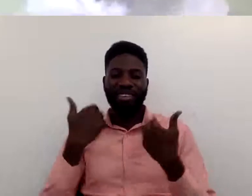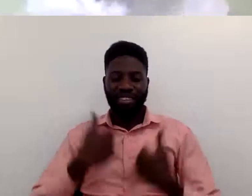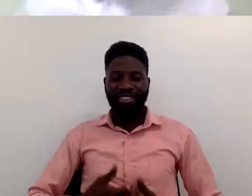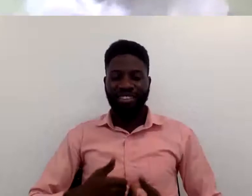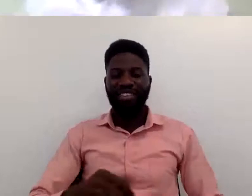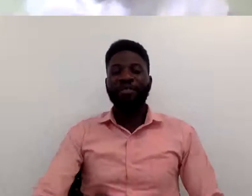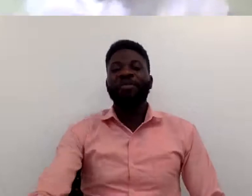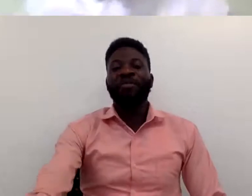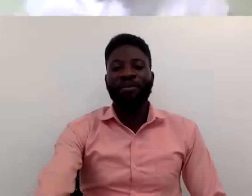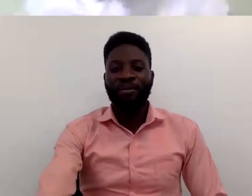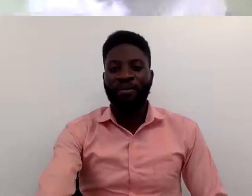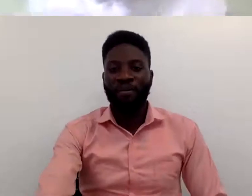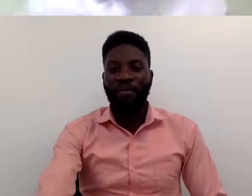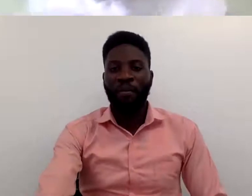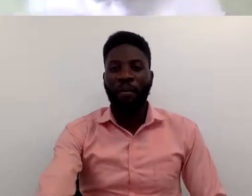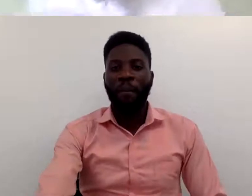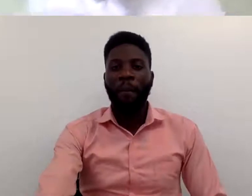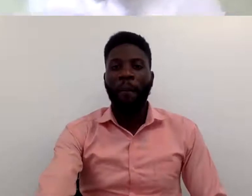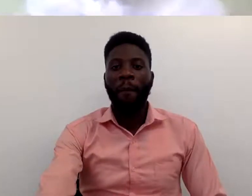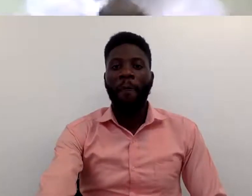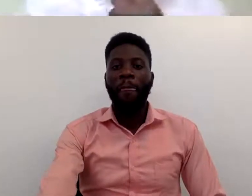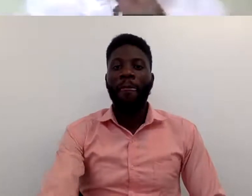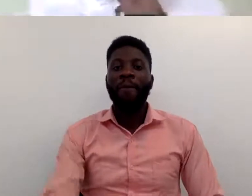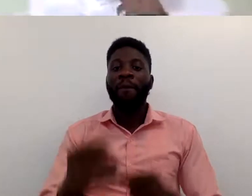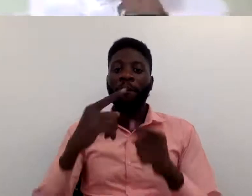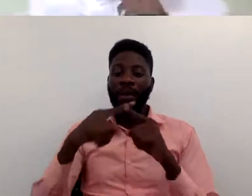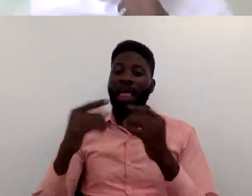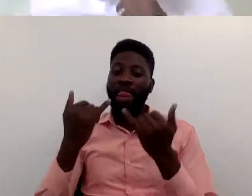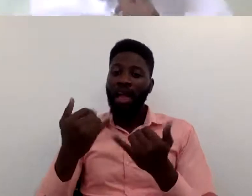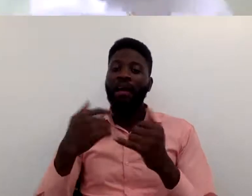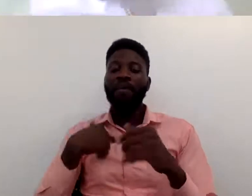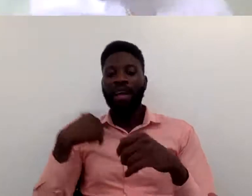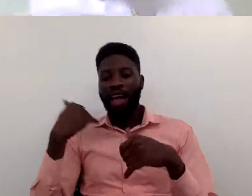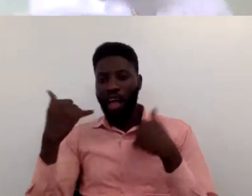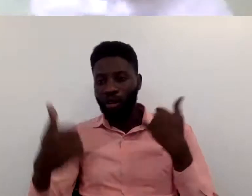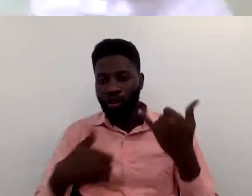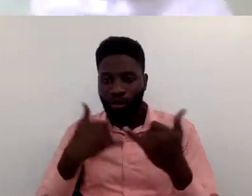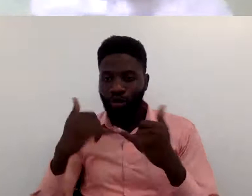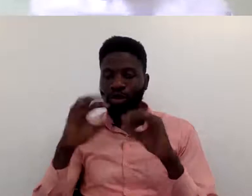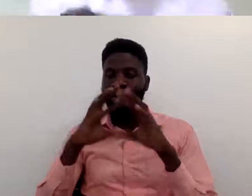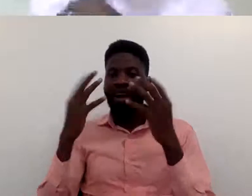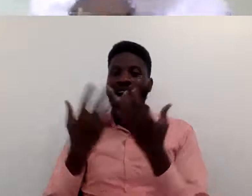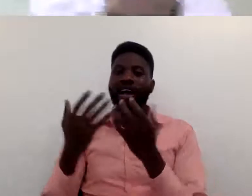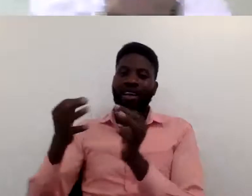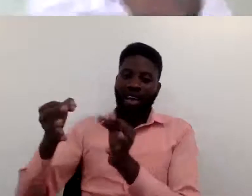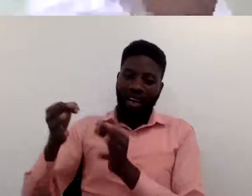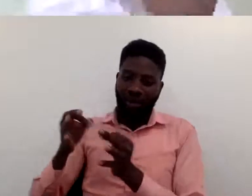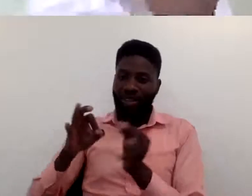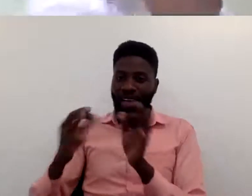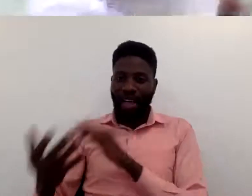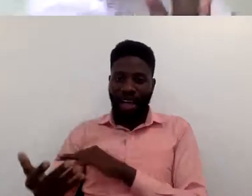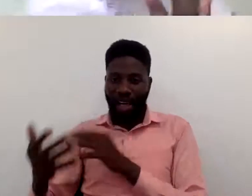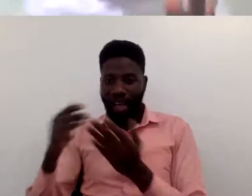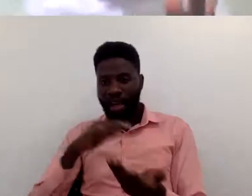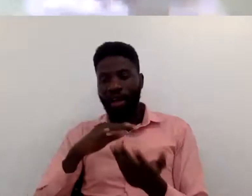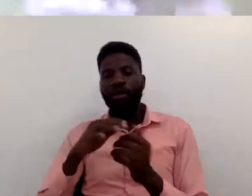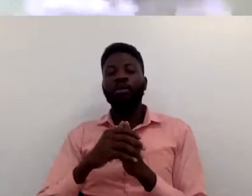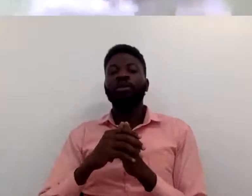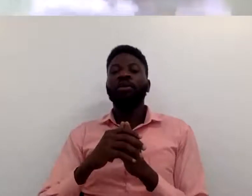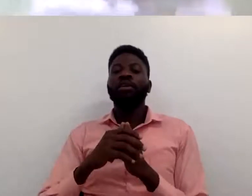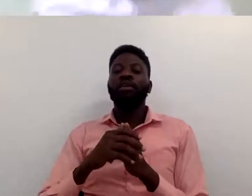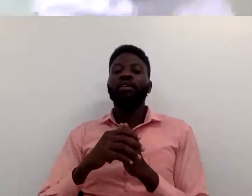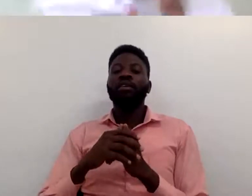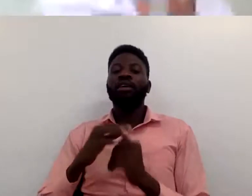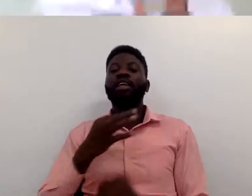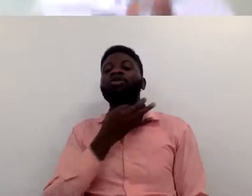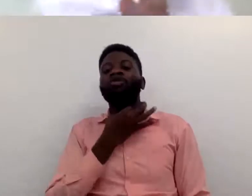it may be, I enjoy the world of accounting from curiosity